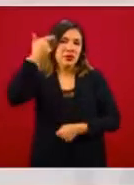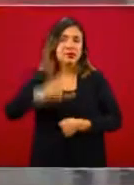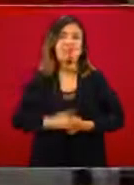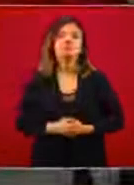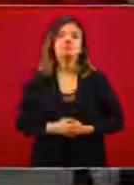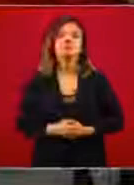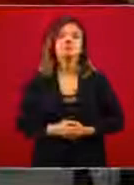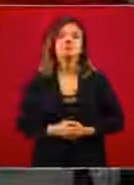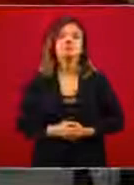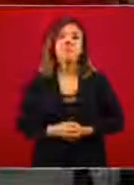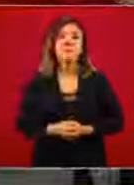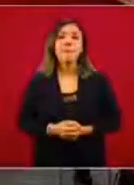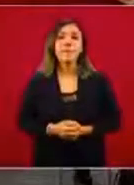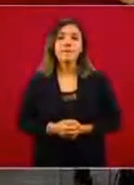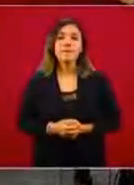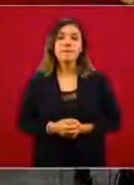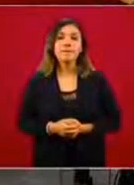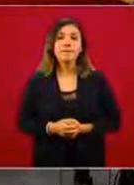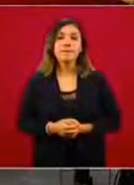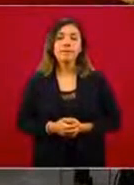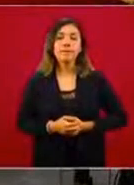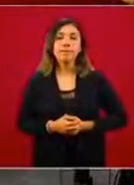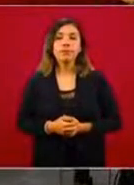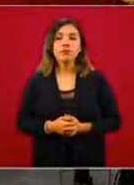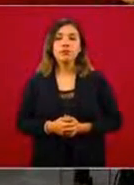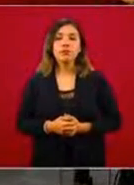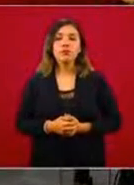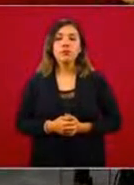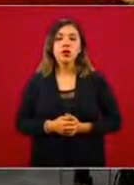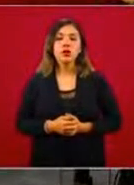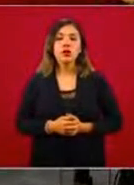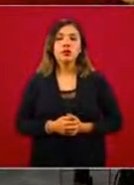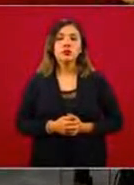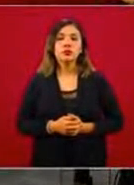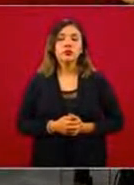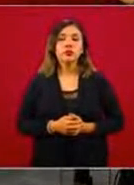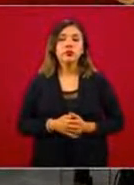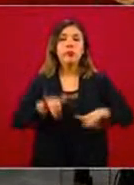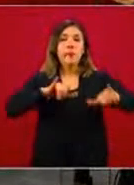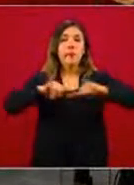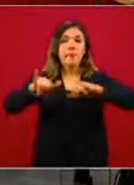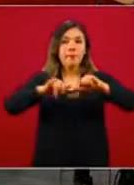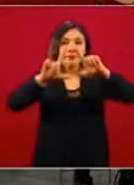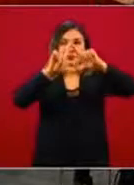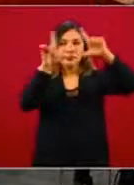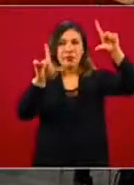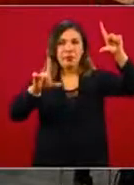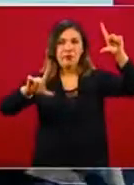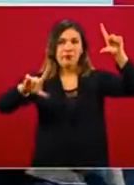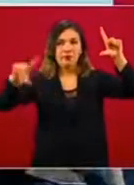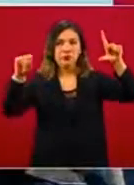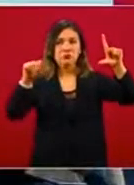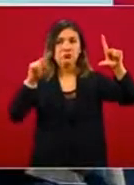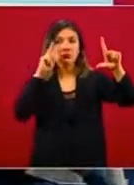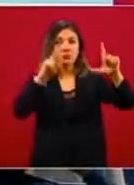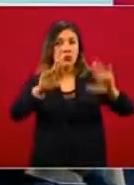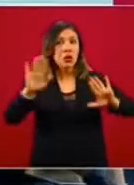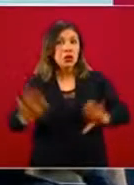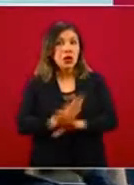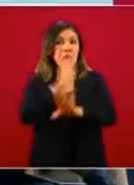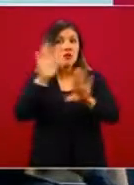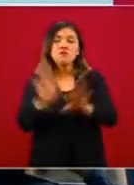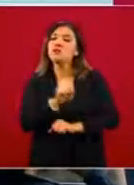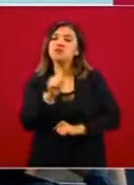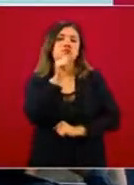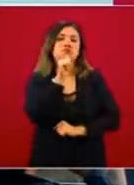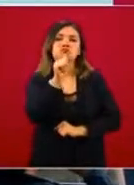COVID-19. Let's go to our next slide and take a look at the burden of disease. The cumulative burden